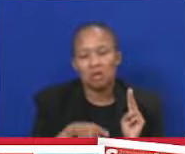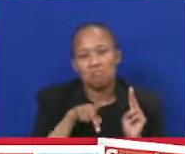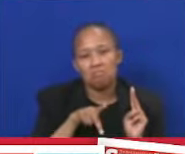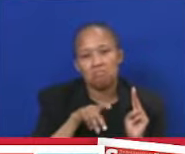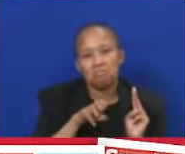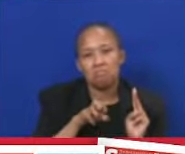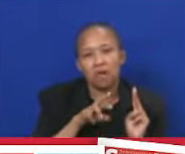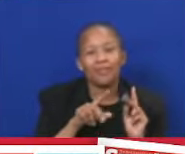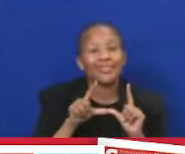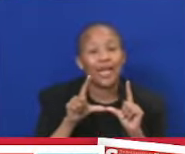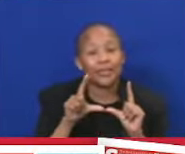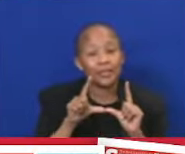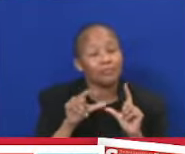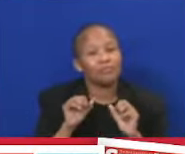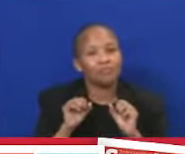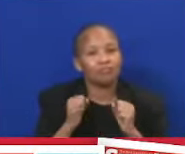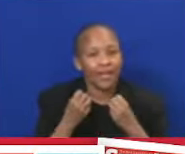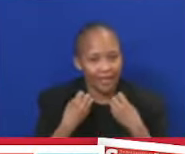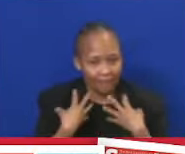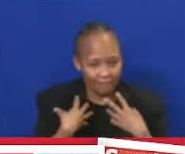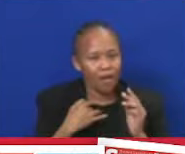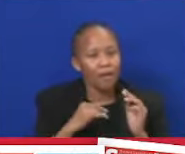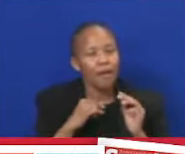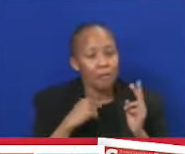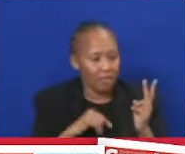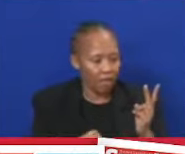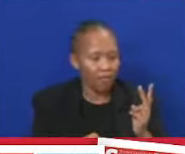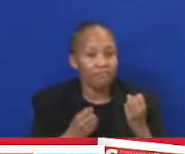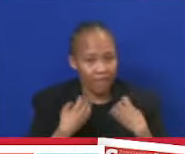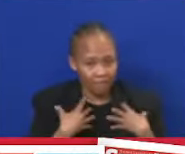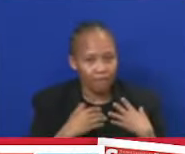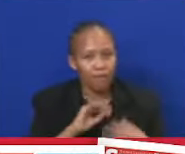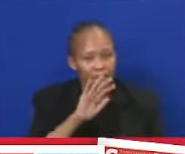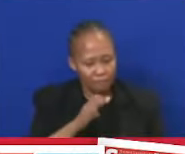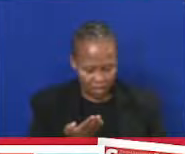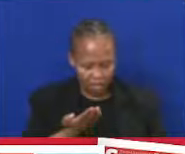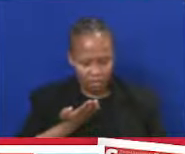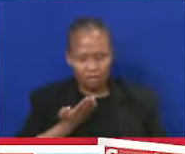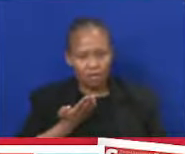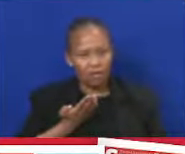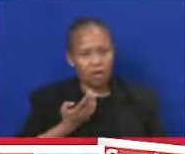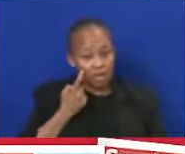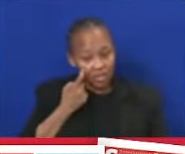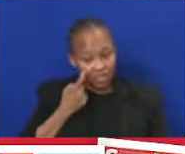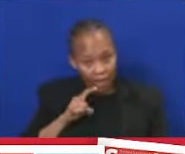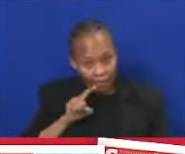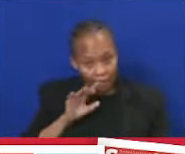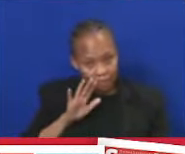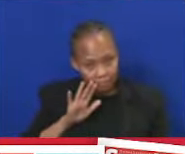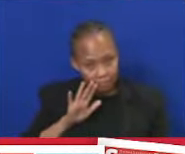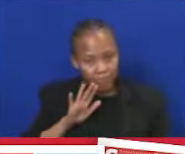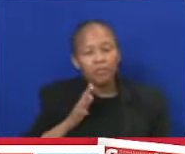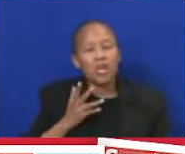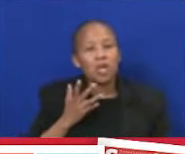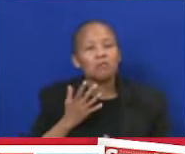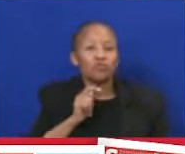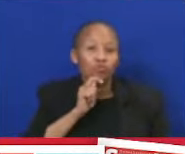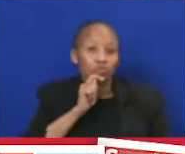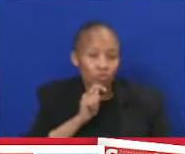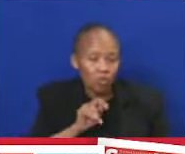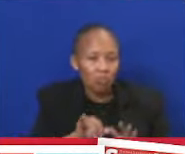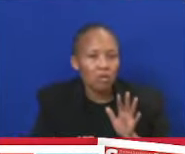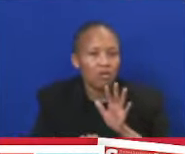I then checked the permits and I found that they indeed correspond with the serial numbers on